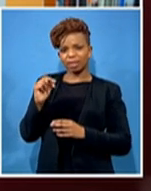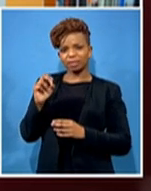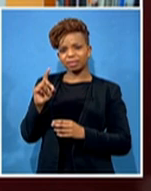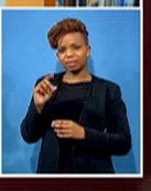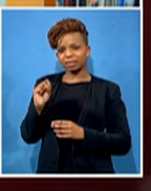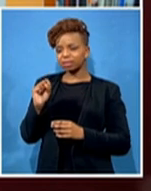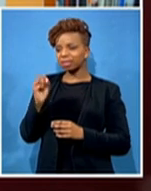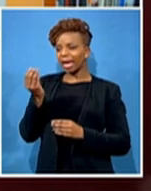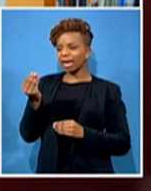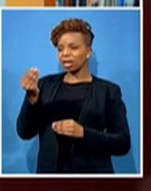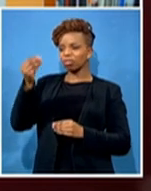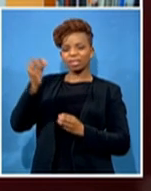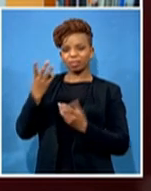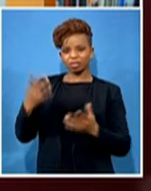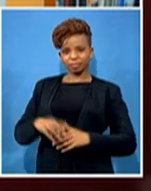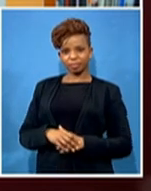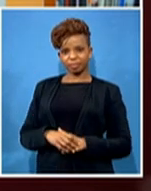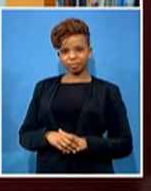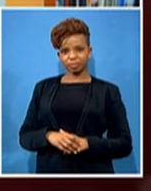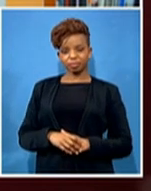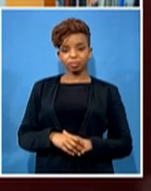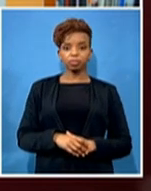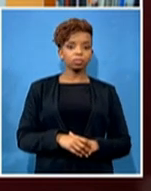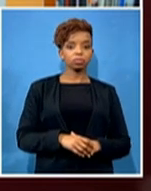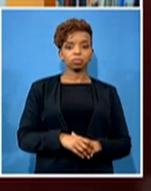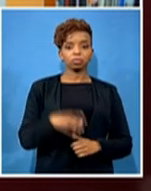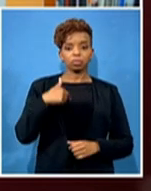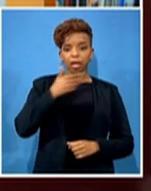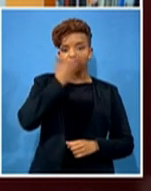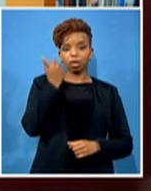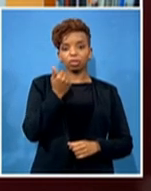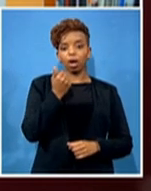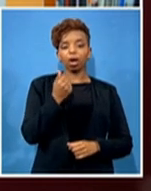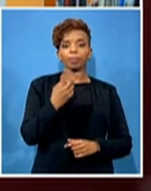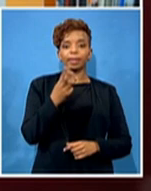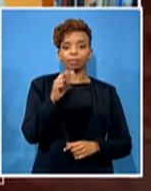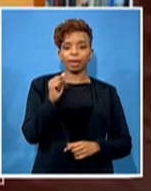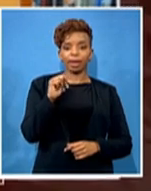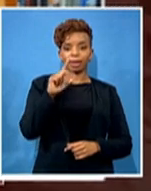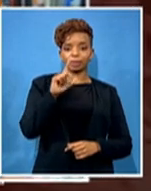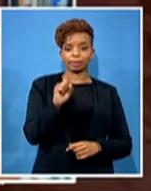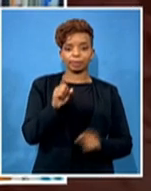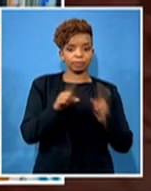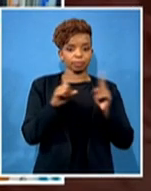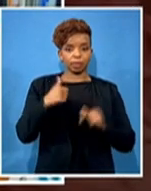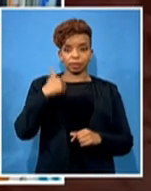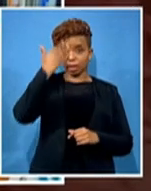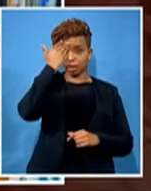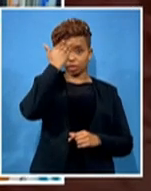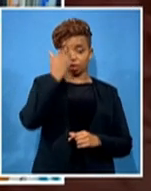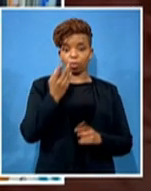I don't know in rands, but I know in terms of the interest payments that we've currently seen from the IMF, it's